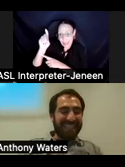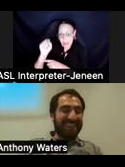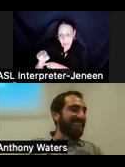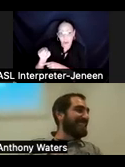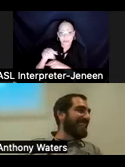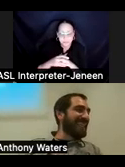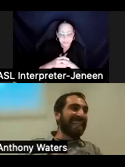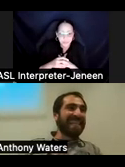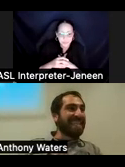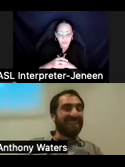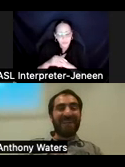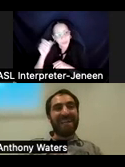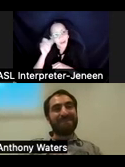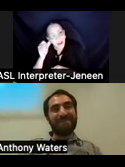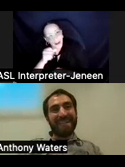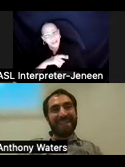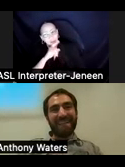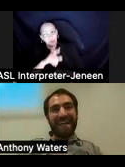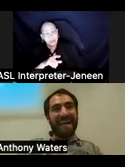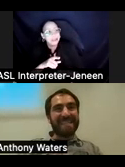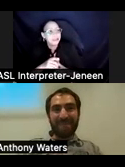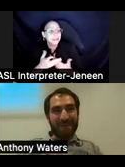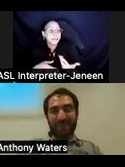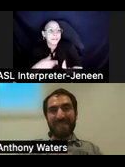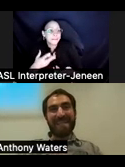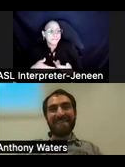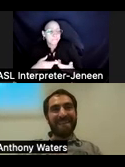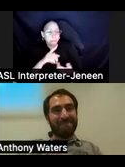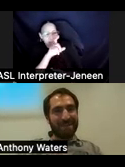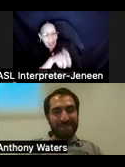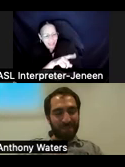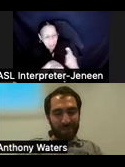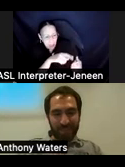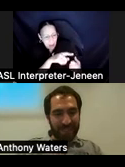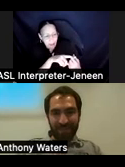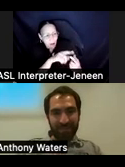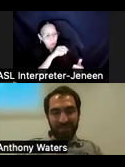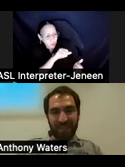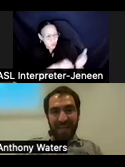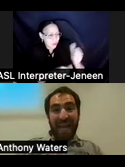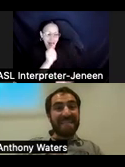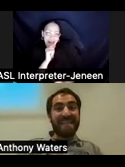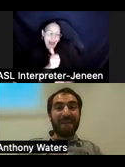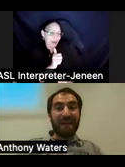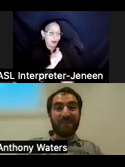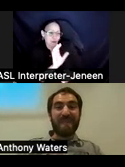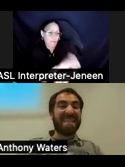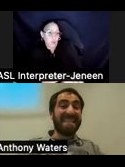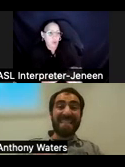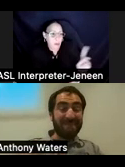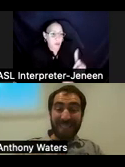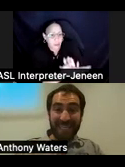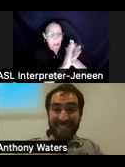That is a long-held myth. Asking about suicide does not make people suicidal. Asking about